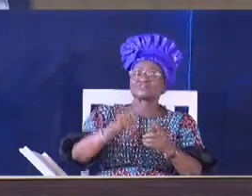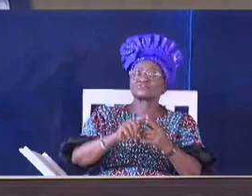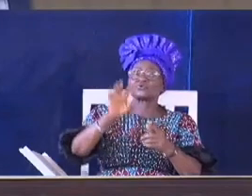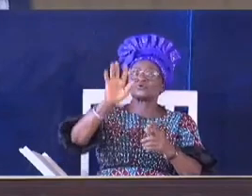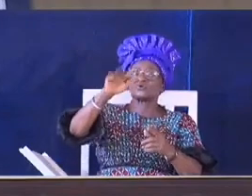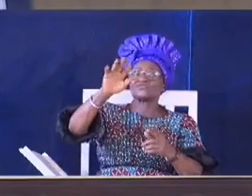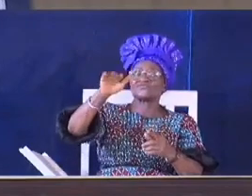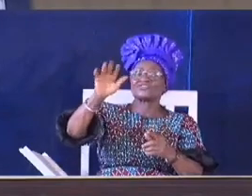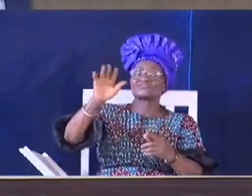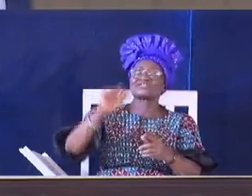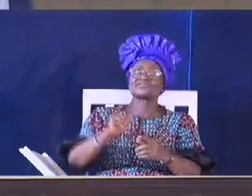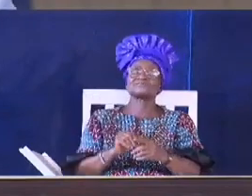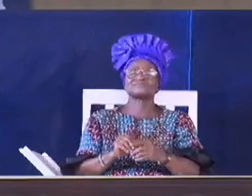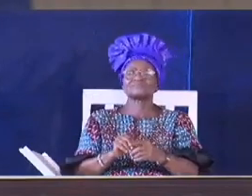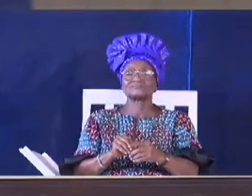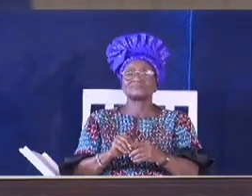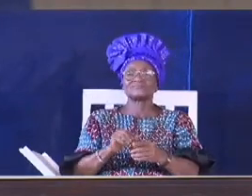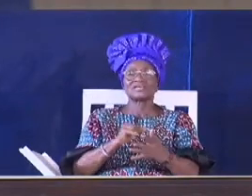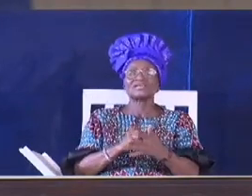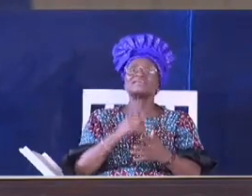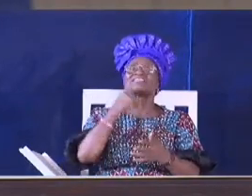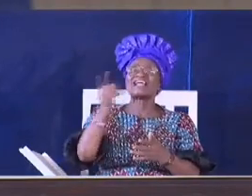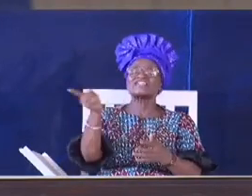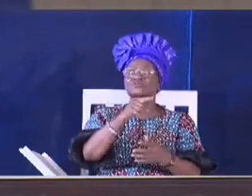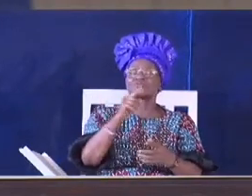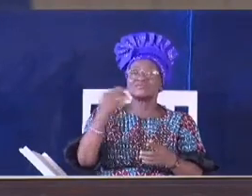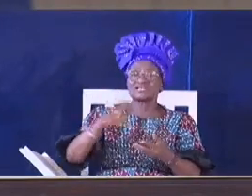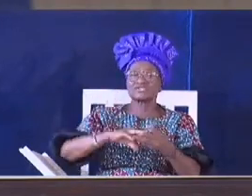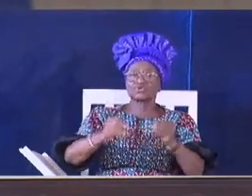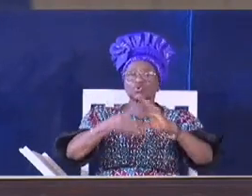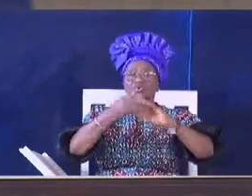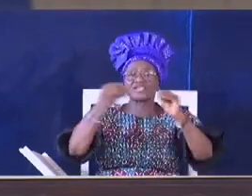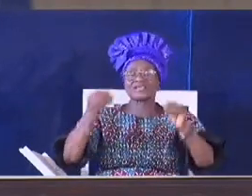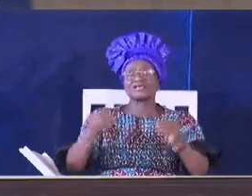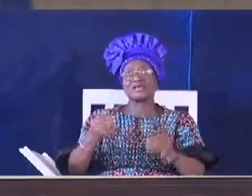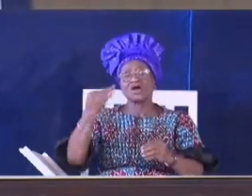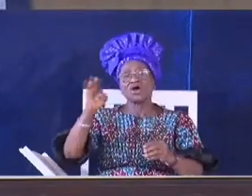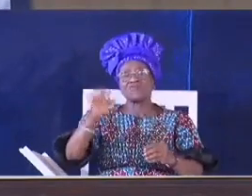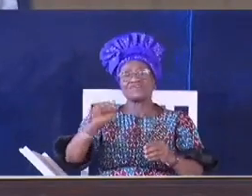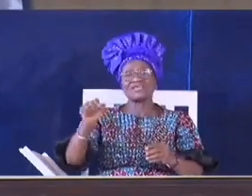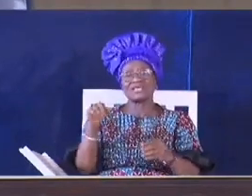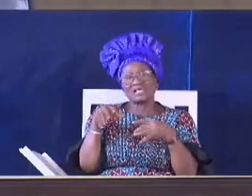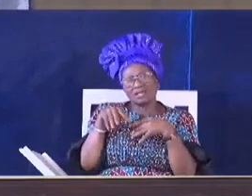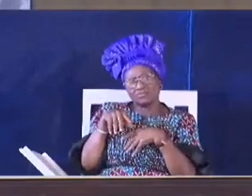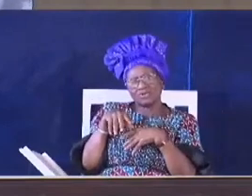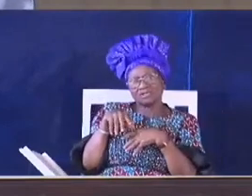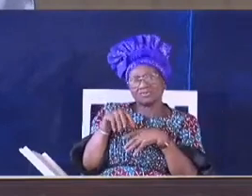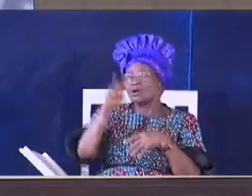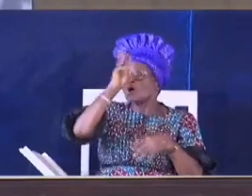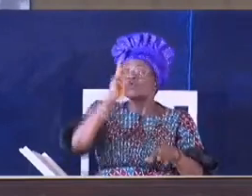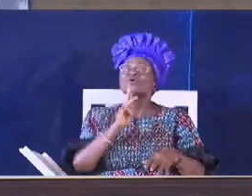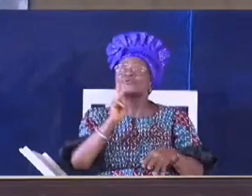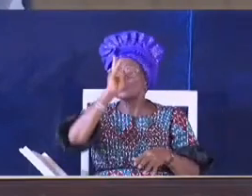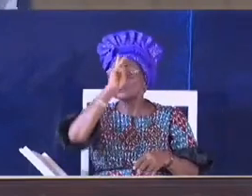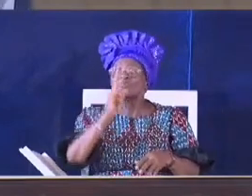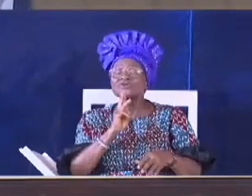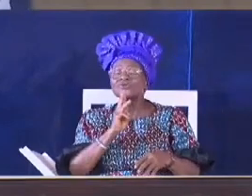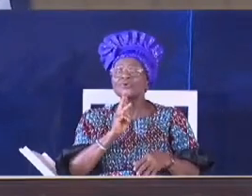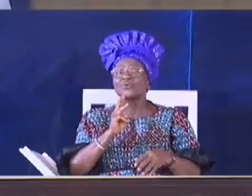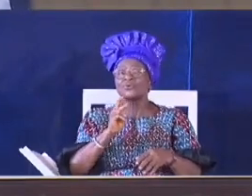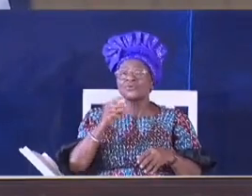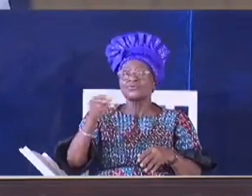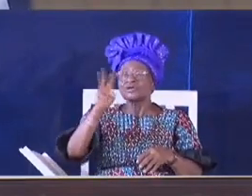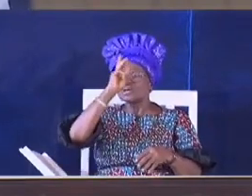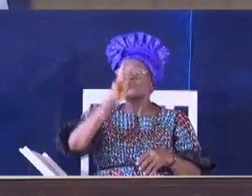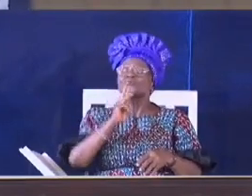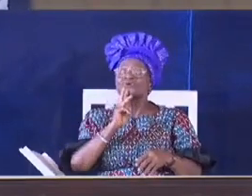7, 11 to 15, it tells you the story of a widow. The widow, what